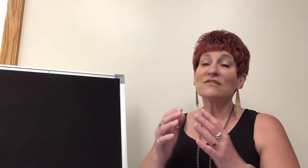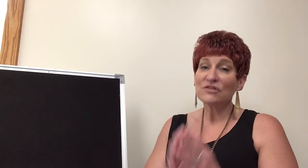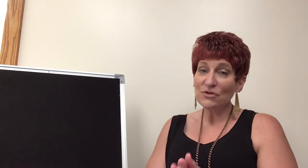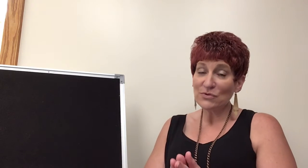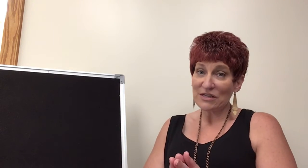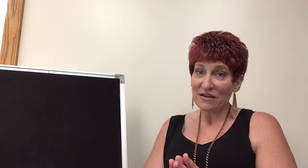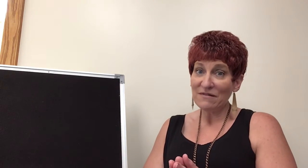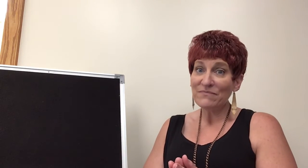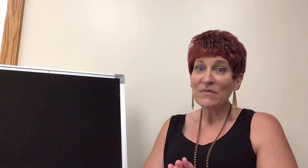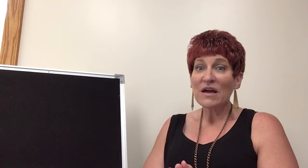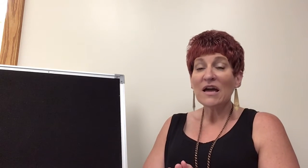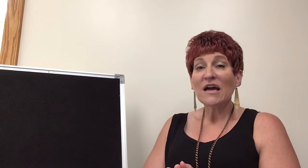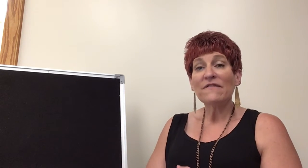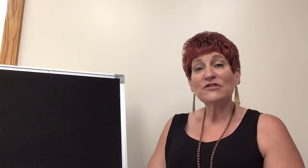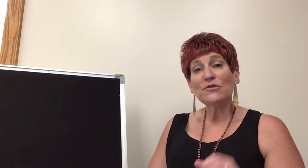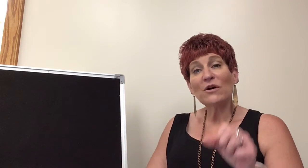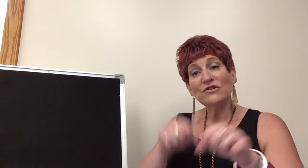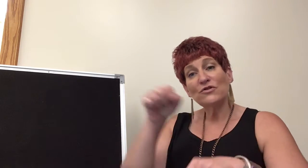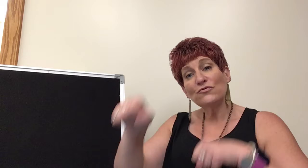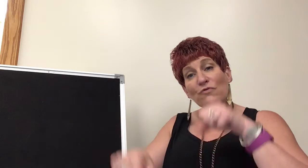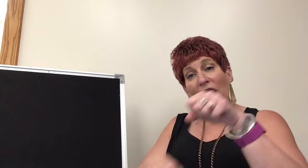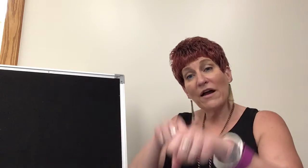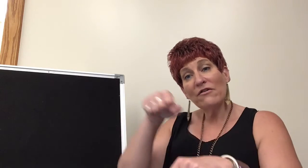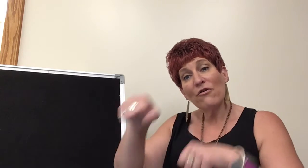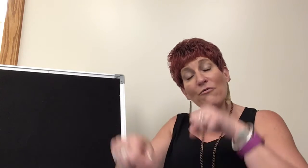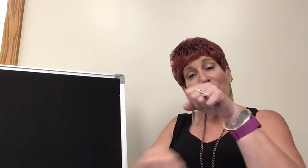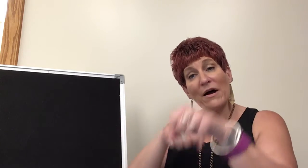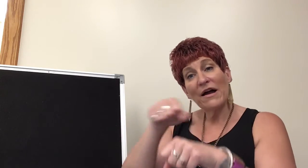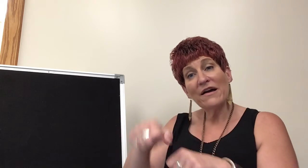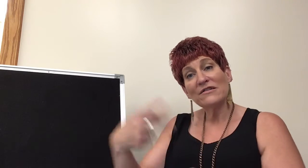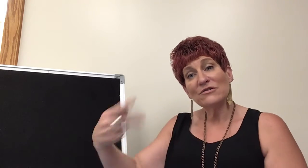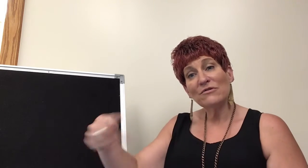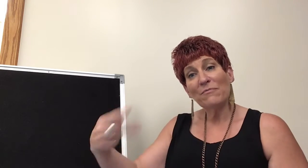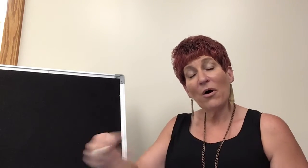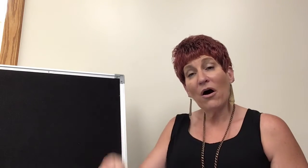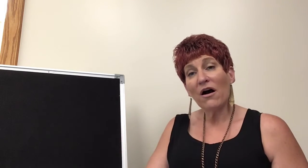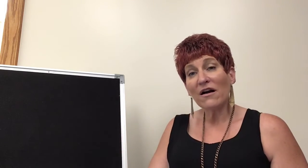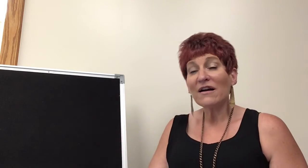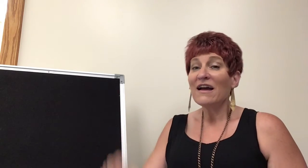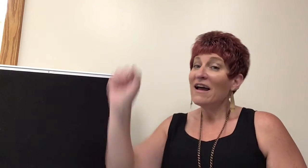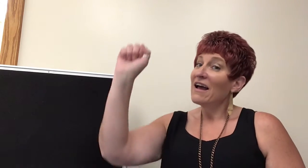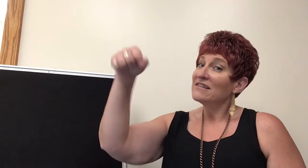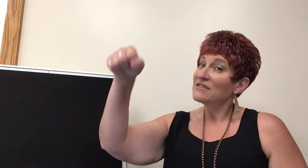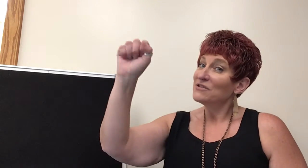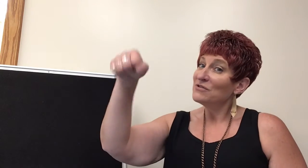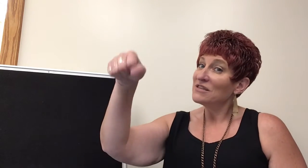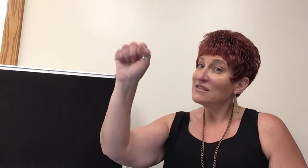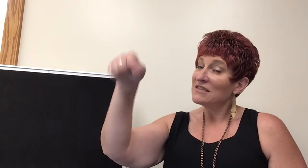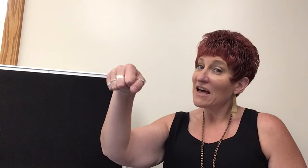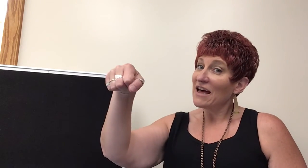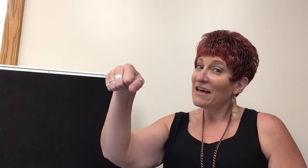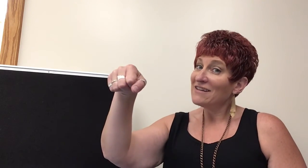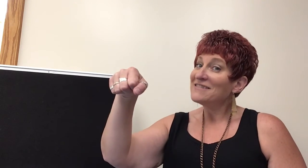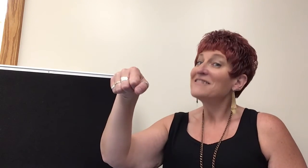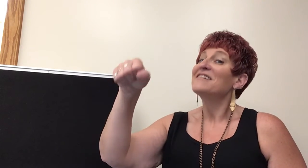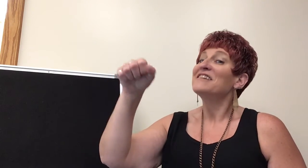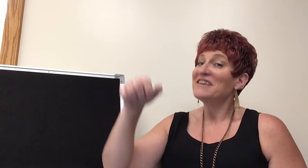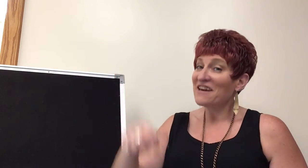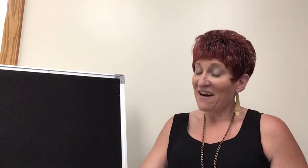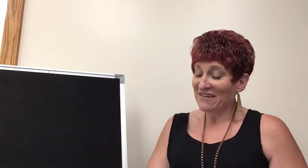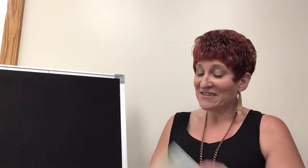Max asks Susan if she wants to ride her bike to the park, and Susan